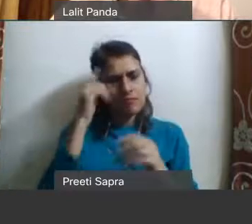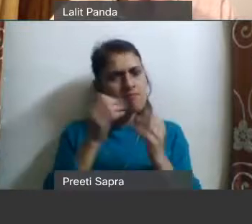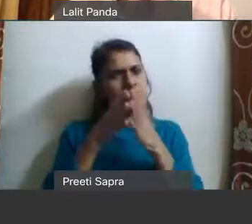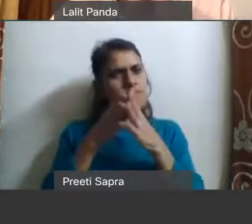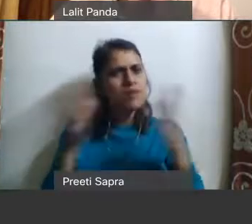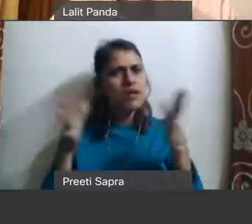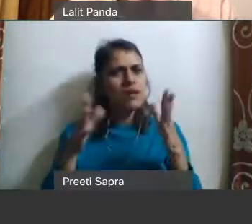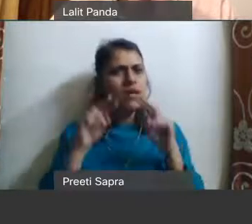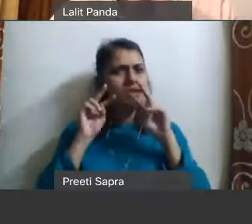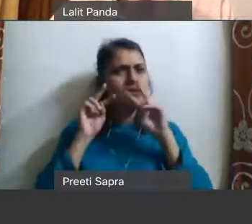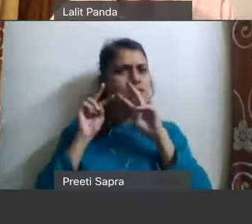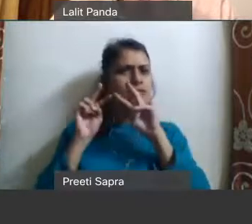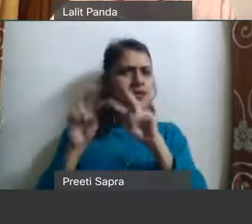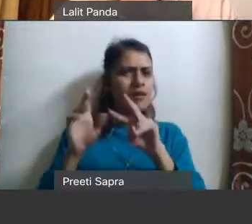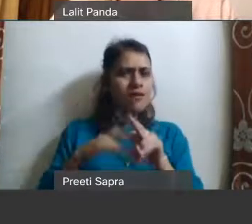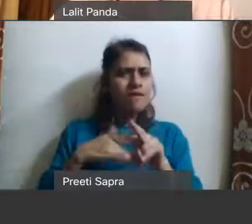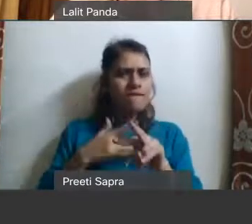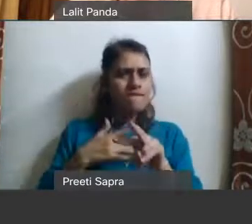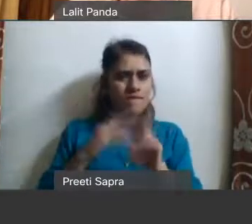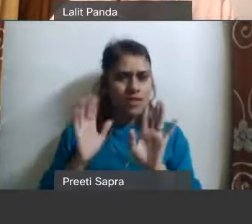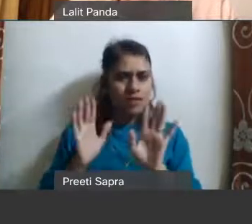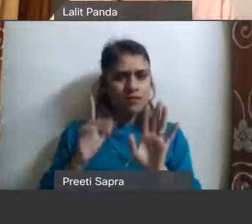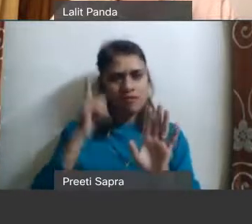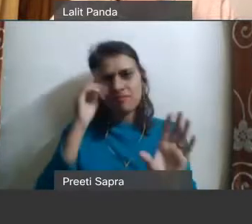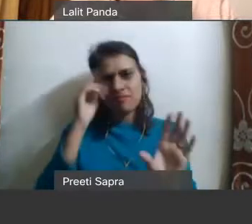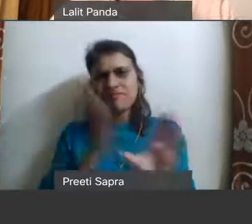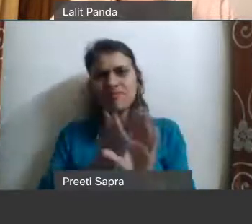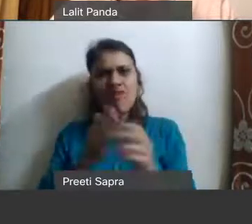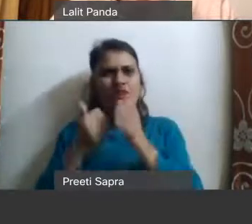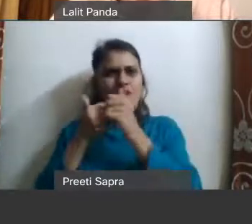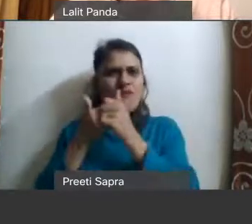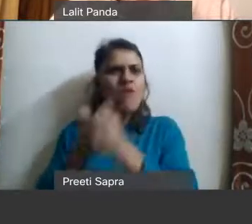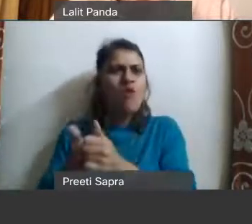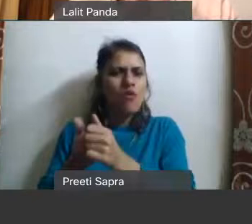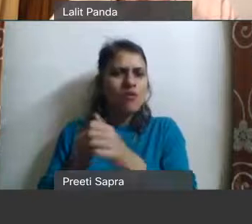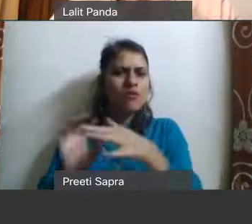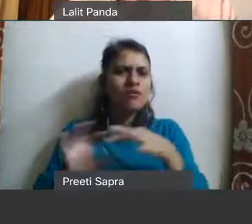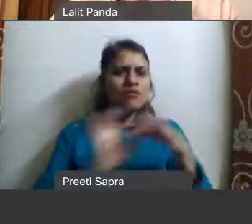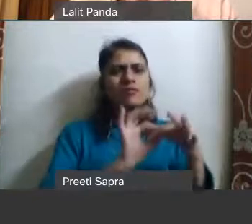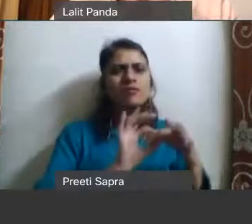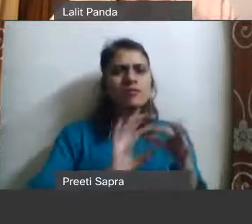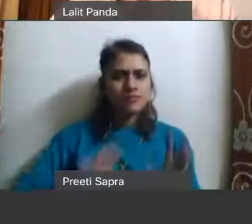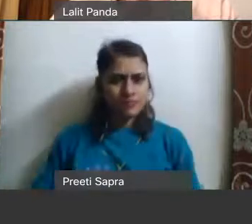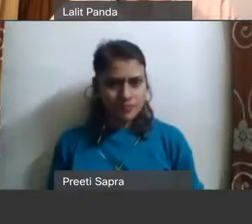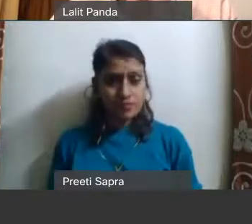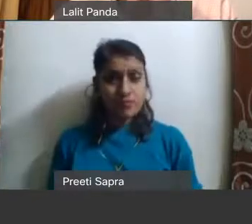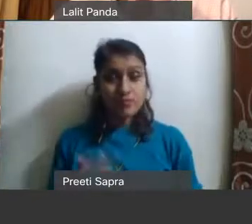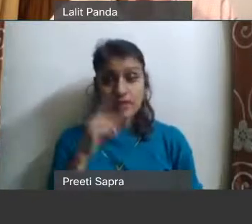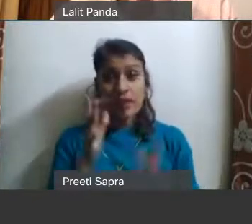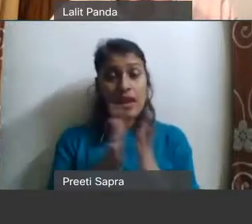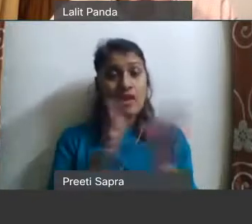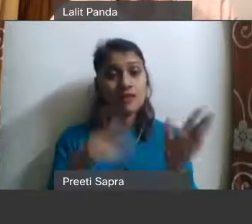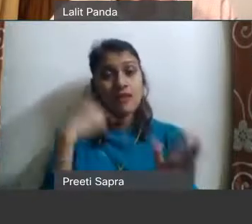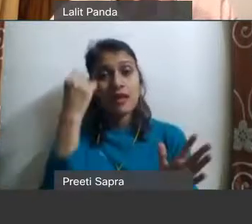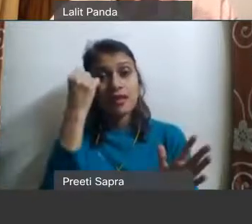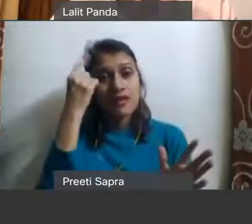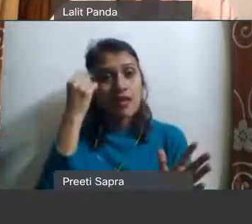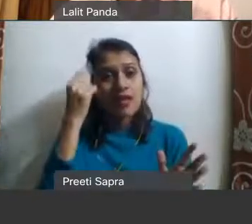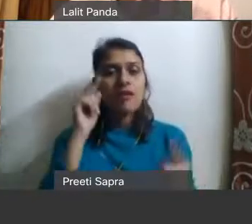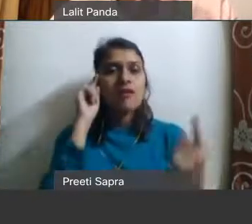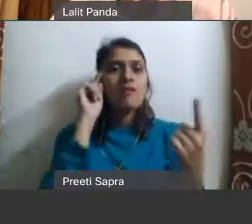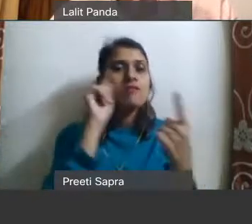idea of what we call anti-stereotyping principle really come from? It comes from a larger understanding of the purposes